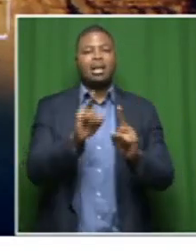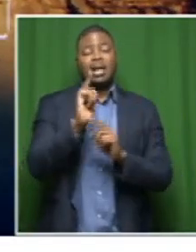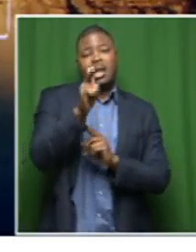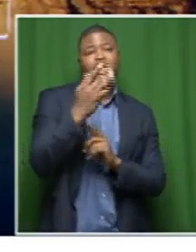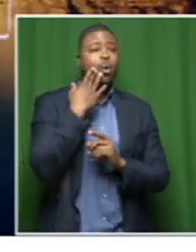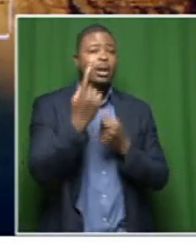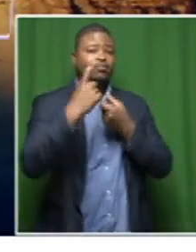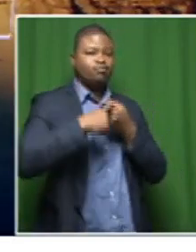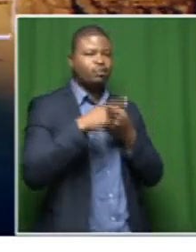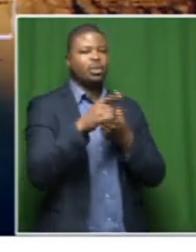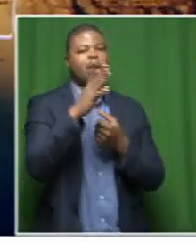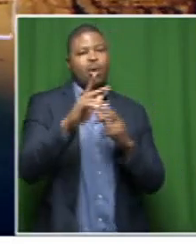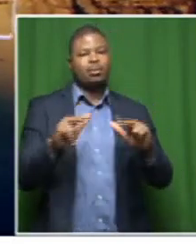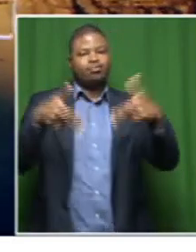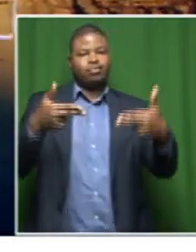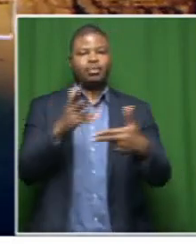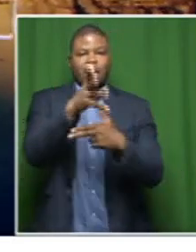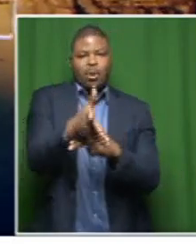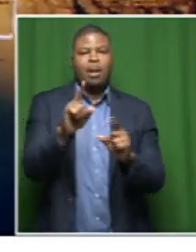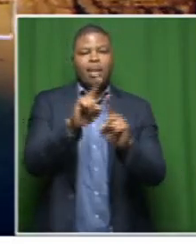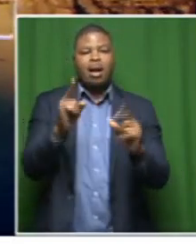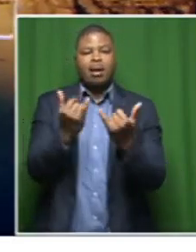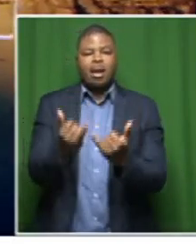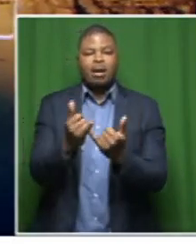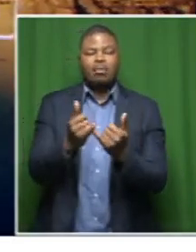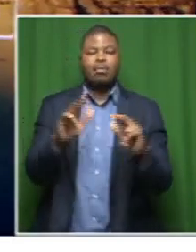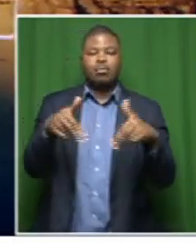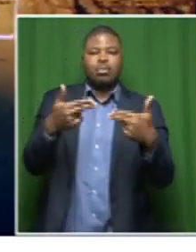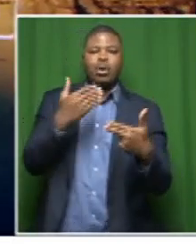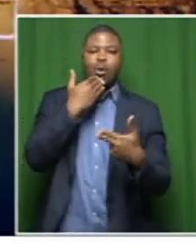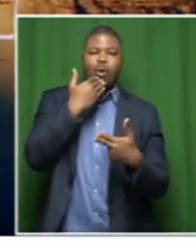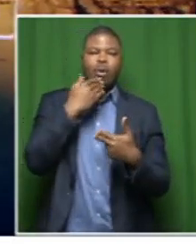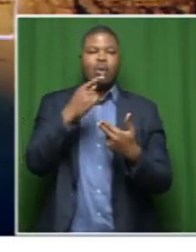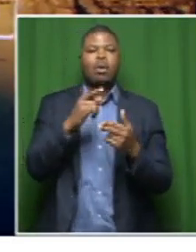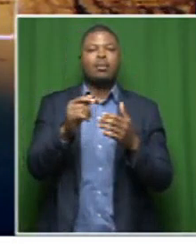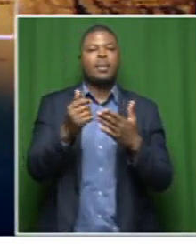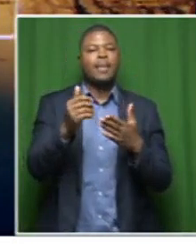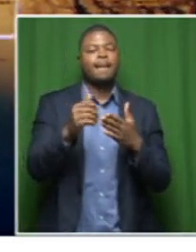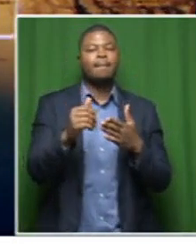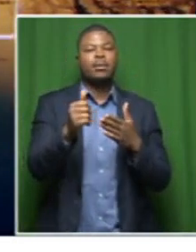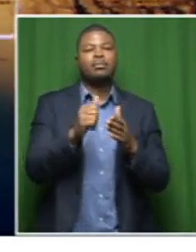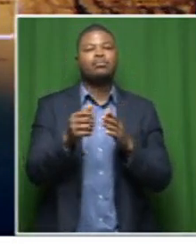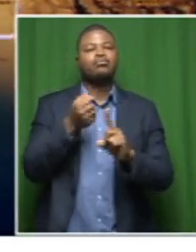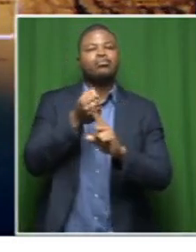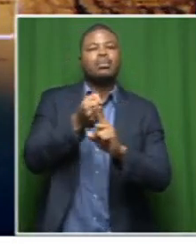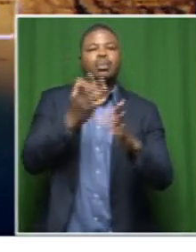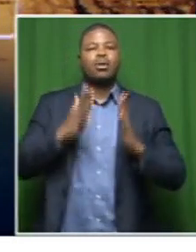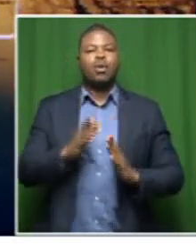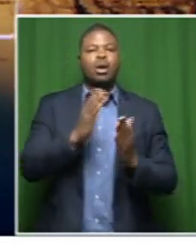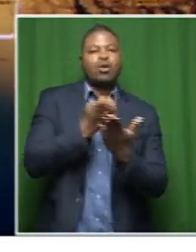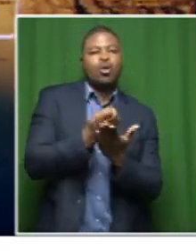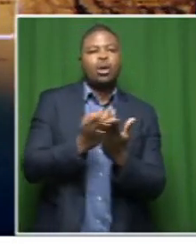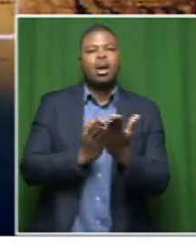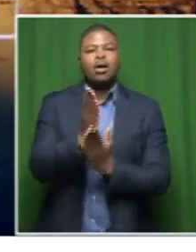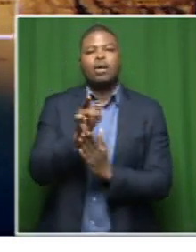put her on and join the conversation. But for now, I'm joined by Attorney and Executive Director of the Socio-Economic Rights Institute of South